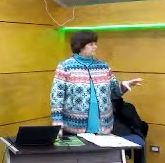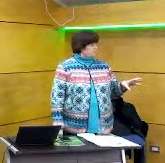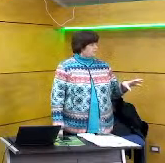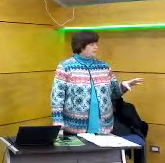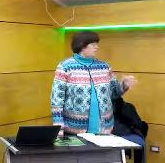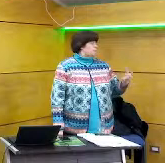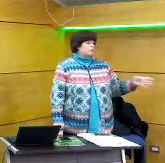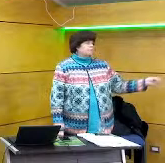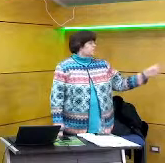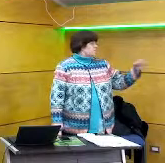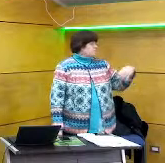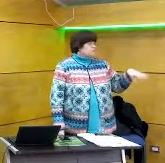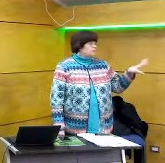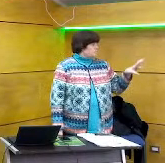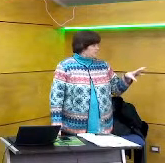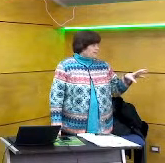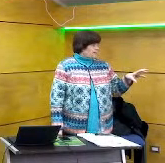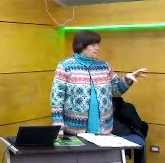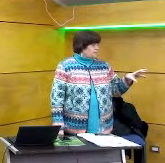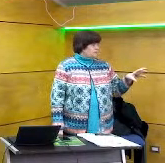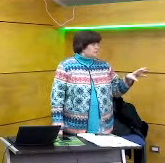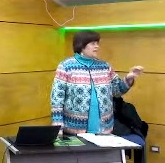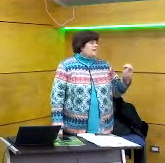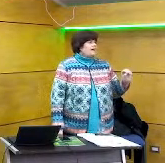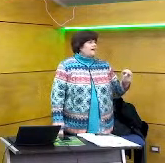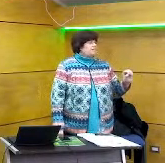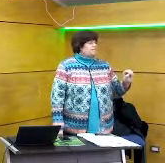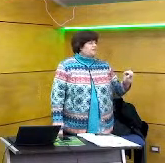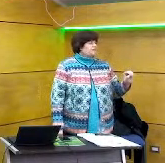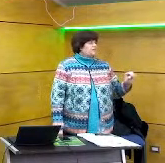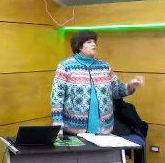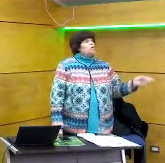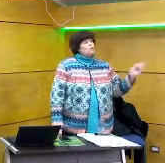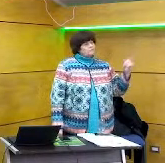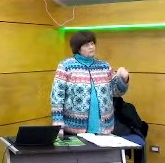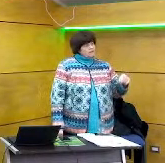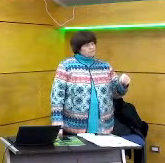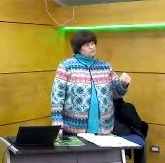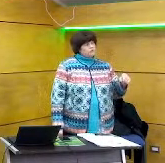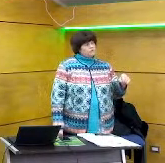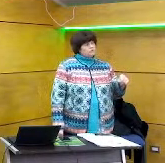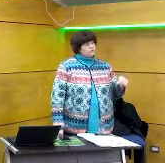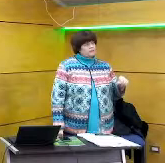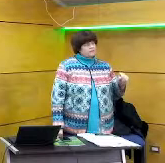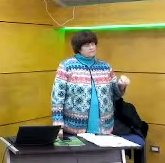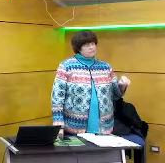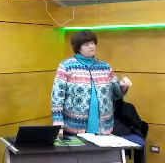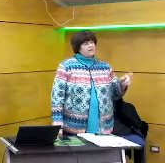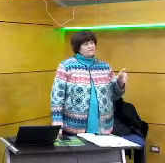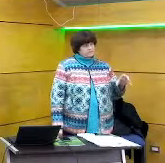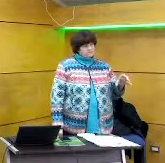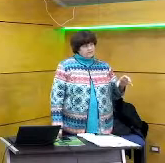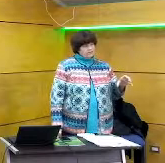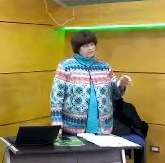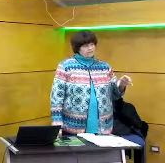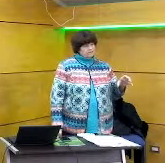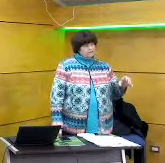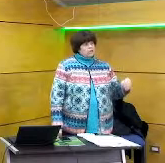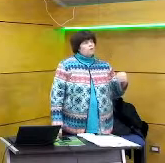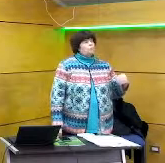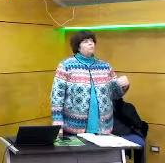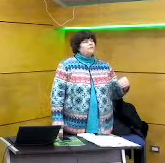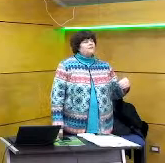theme is given, whatever the theme is going to be that year, and then whoever comes to the semifinals and